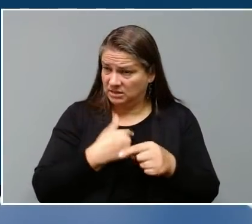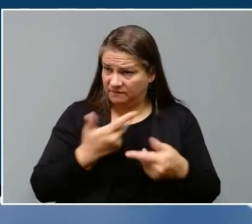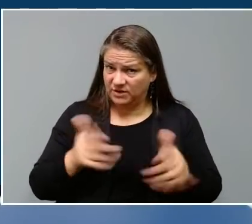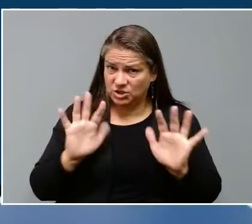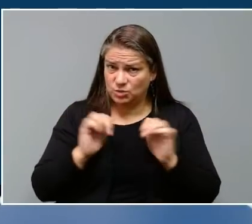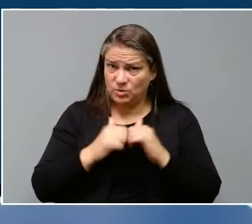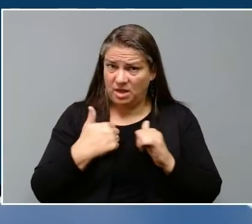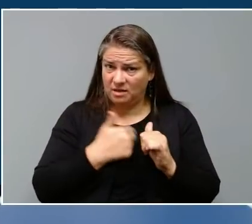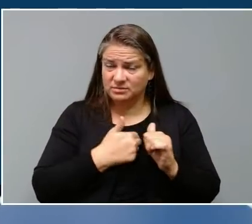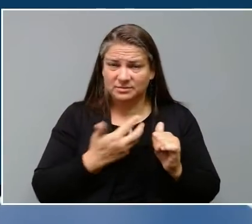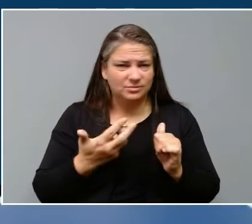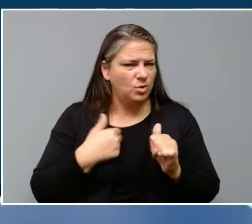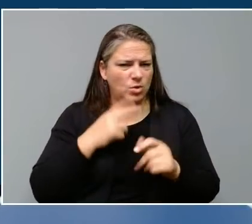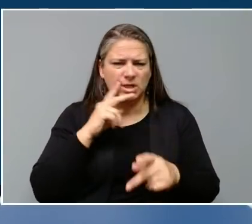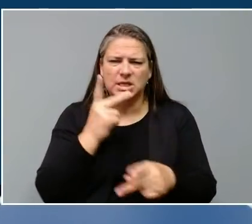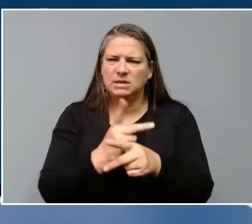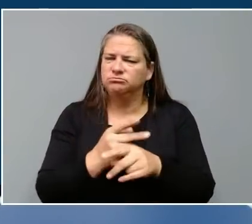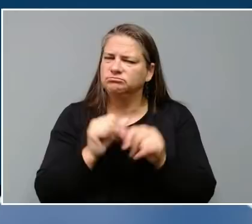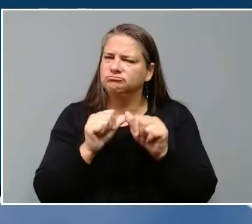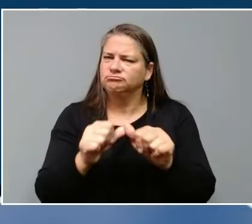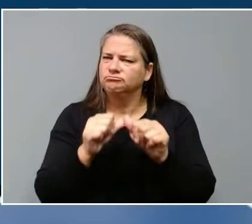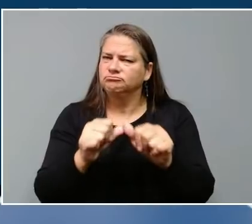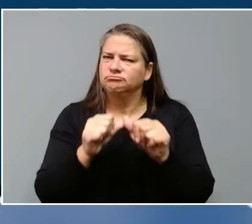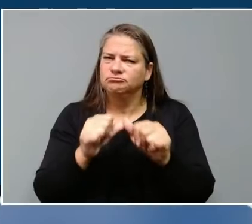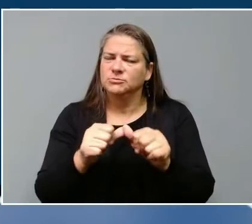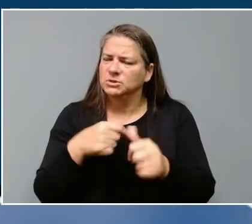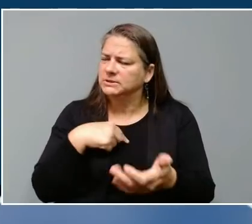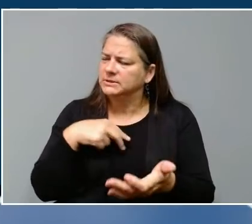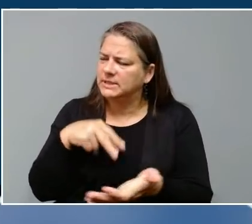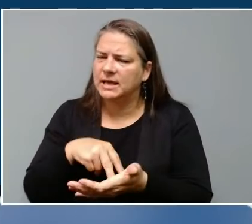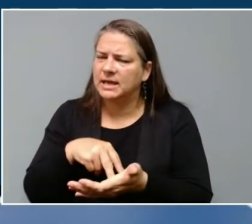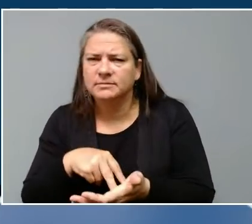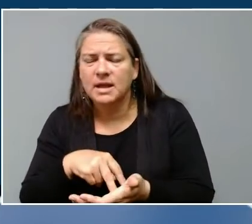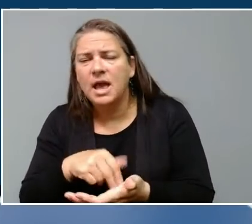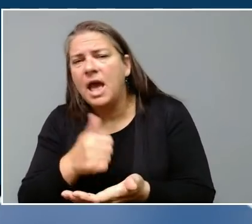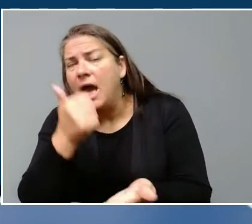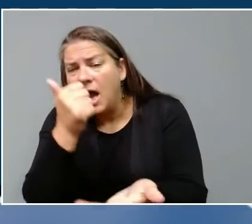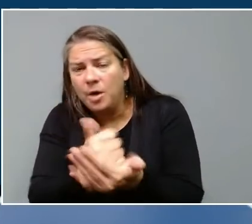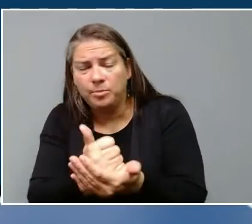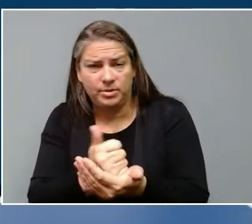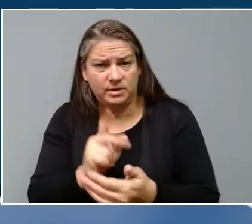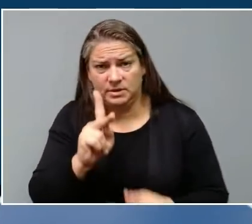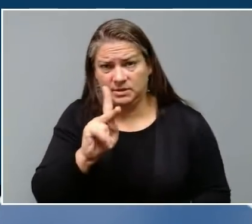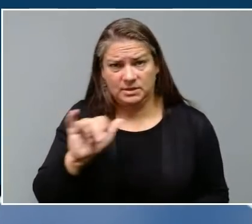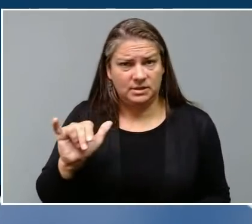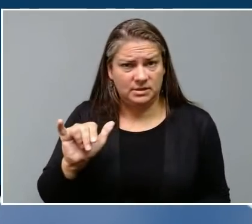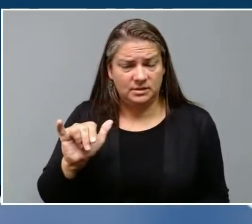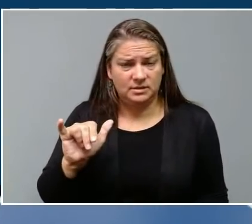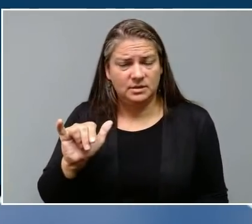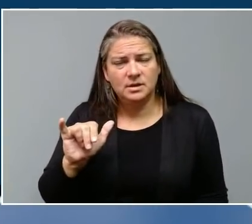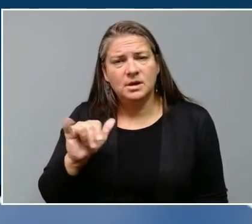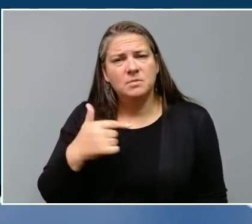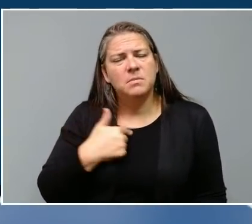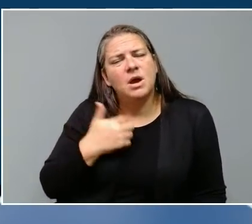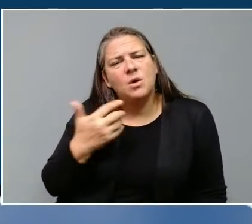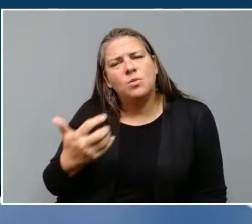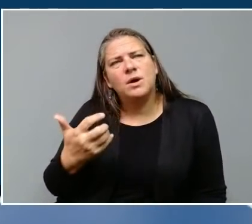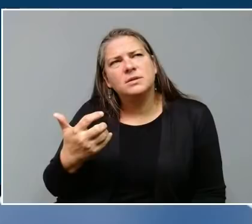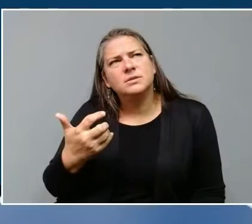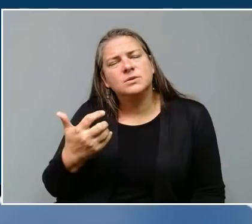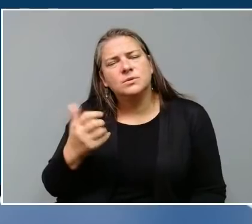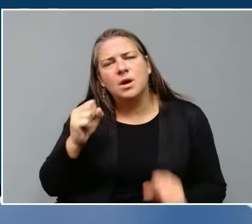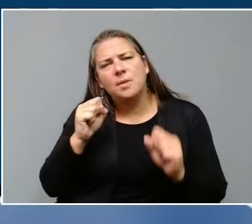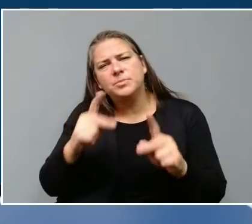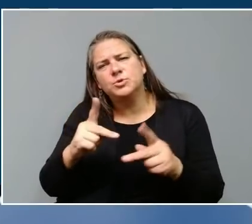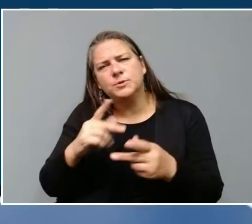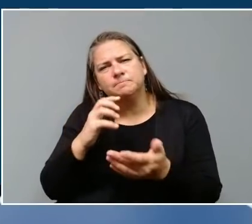At Galen, we are going to stand, and we're here to help the Commonwealth. But I want to take this opportunity while I have it to say